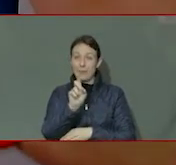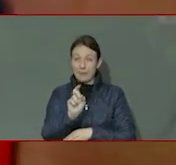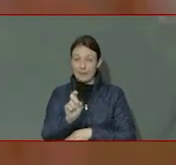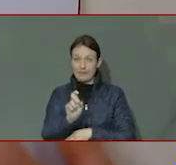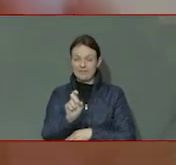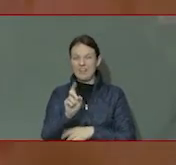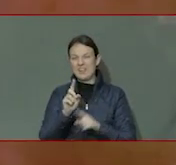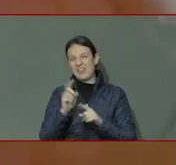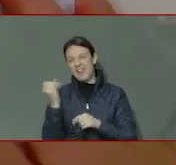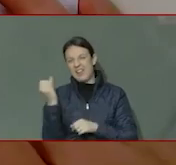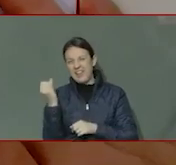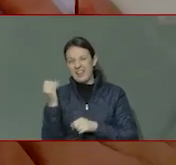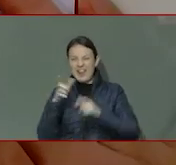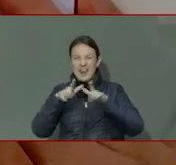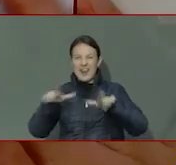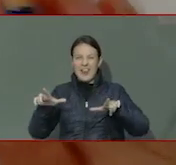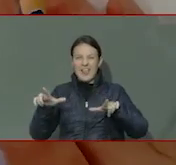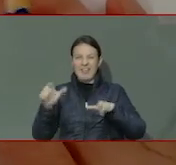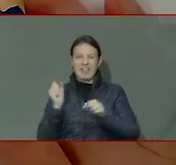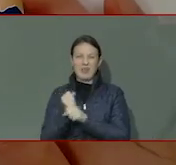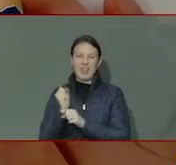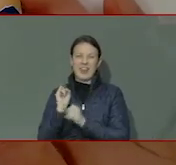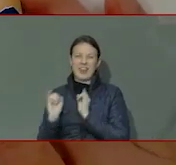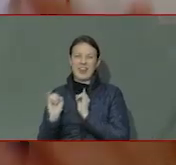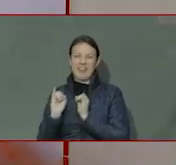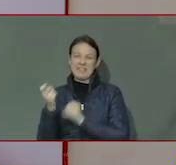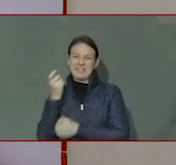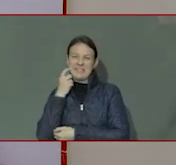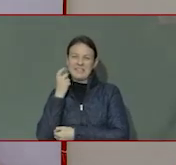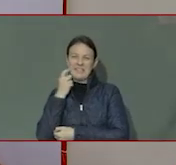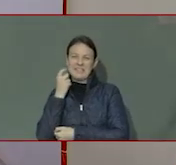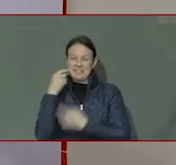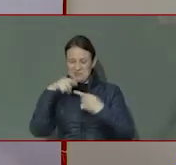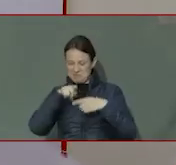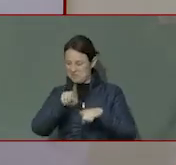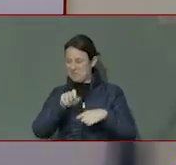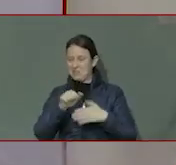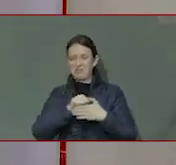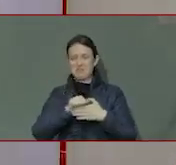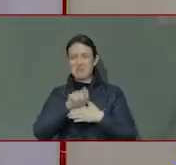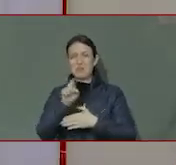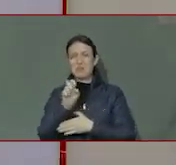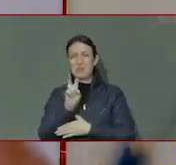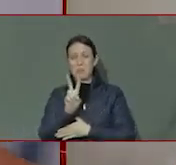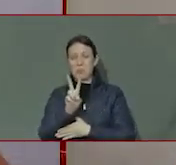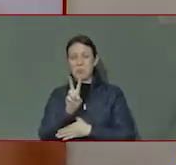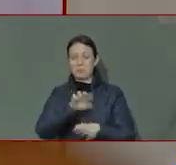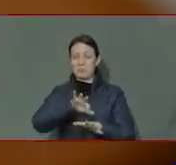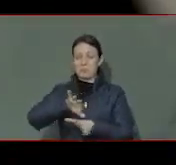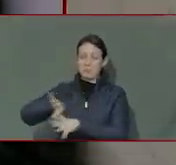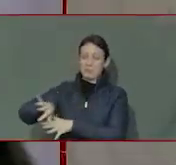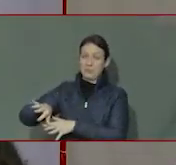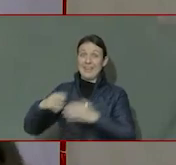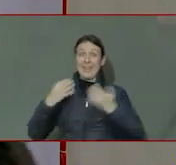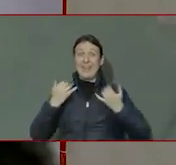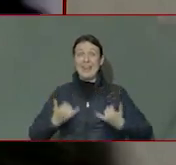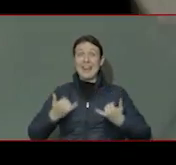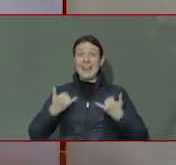grade 11 level. So you should be okay with question 2. The question I do want to start